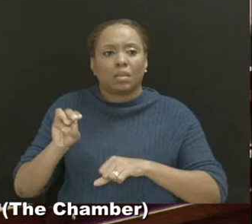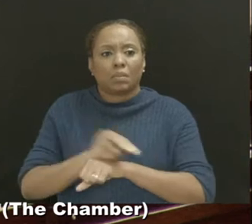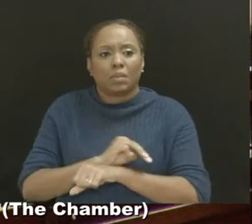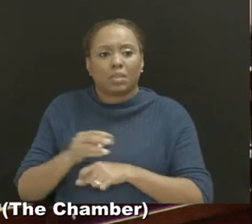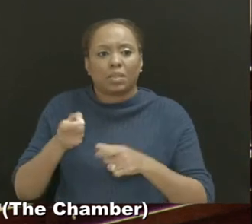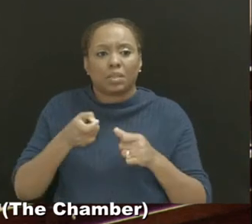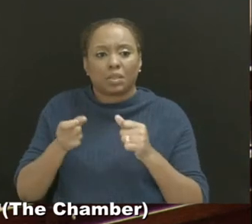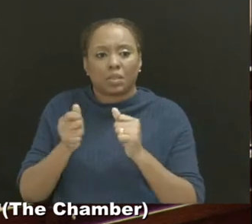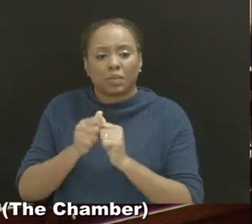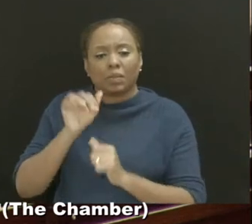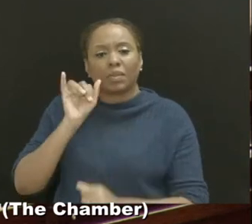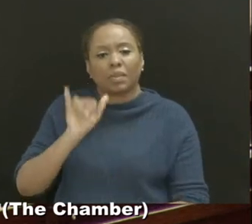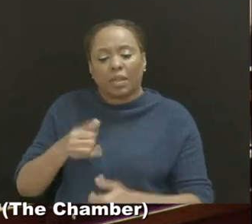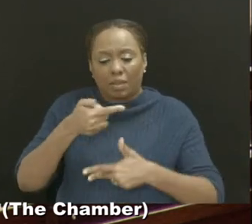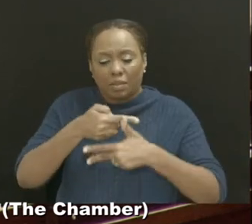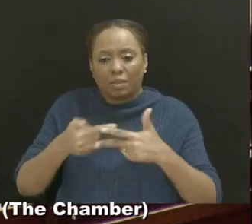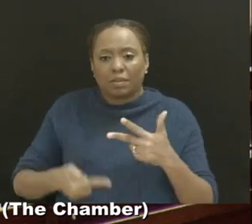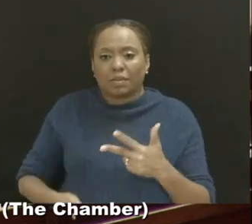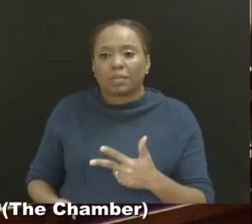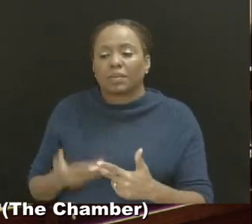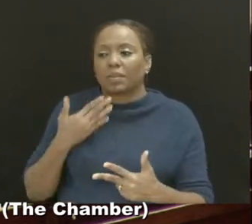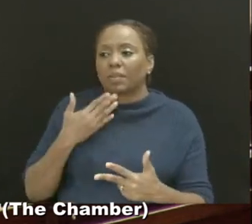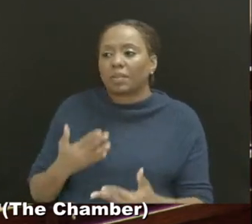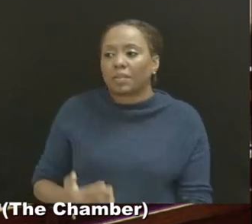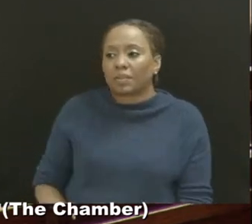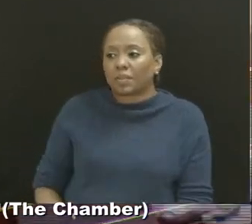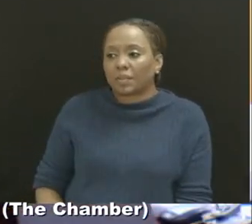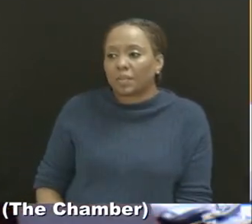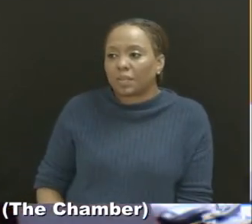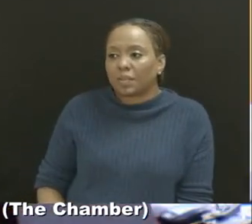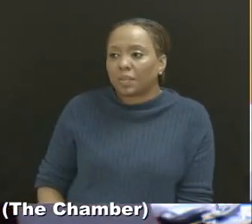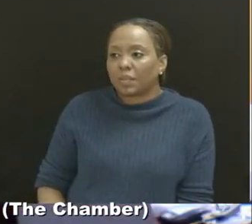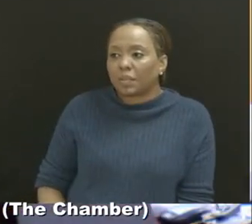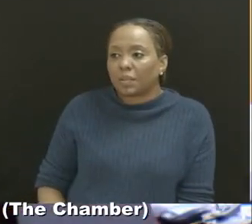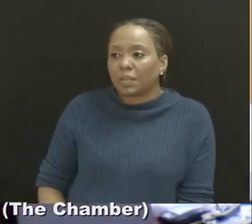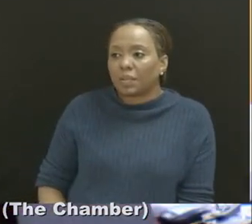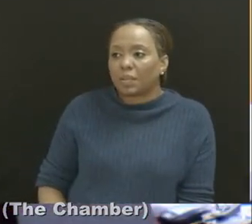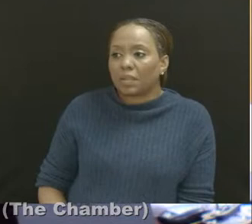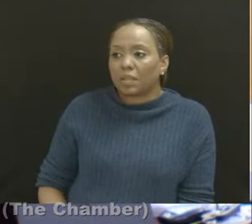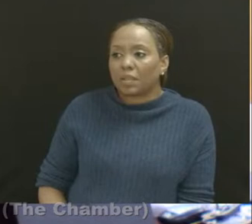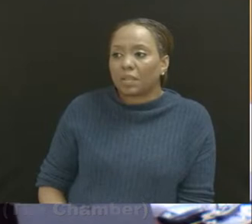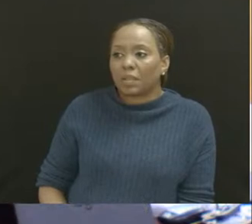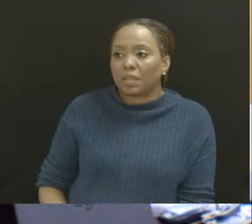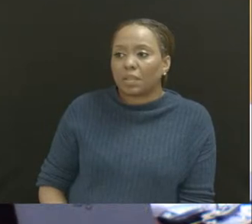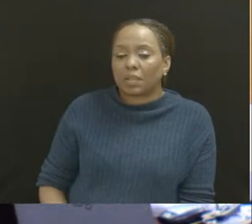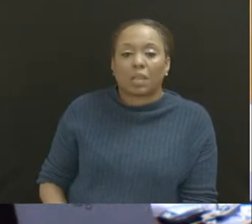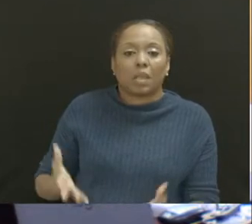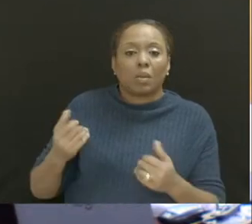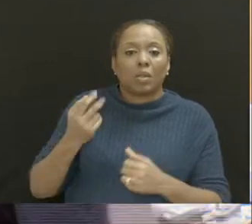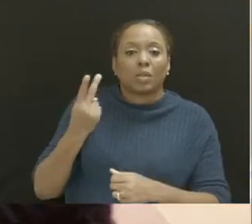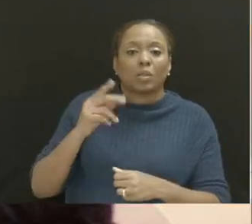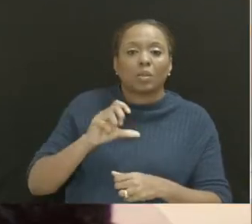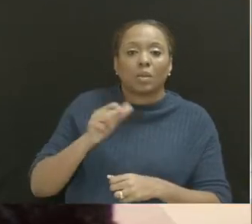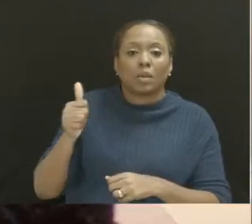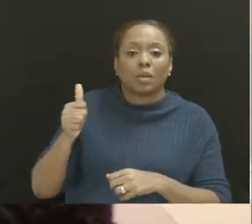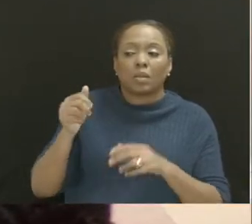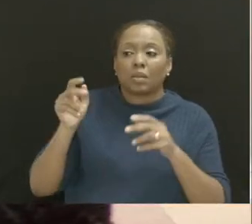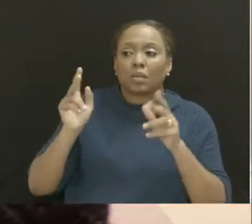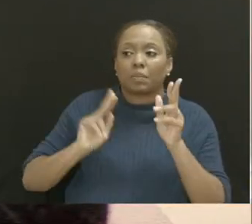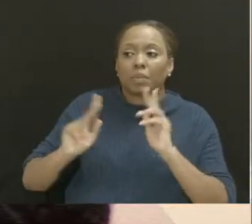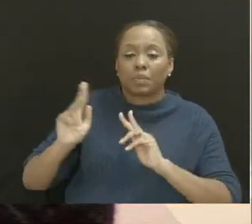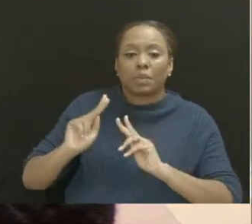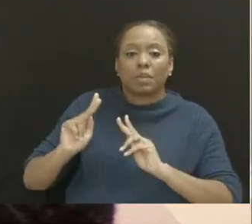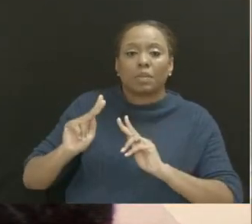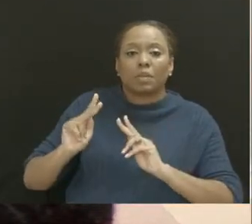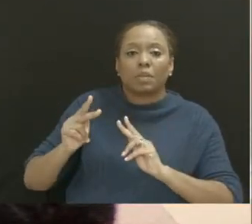address those three questions? Thank you. Honorable Minister, I want to get in two other persons, so brevity. Yeah, but